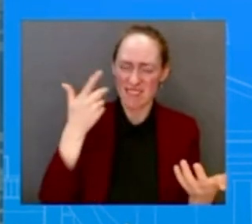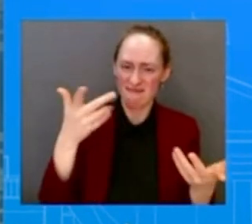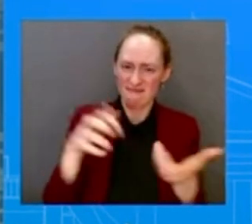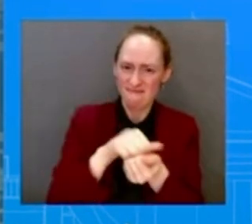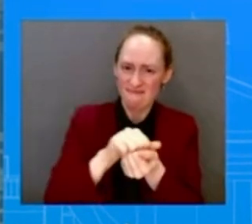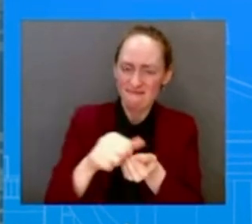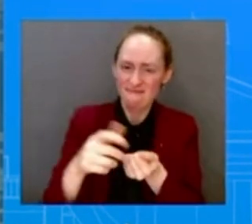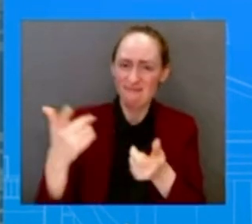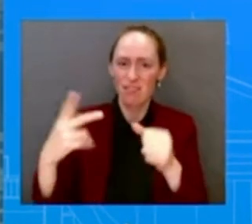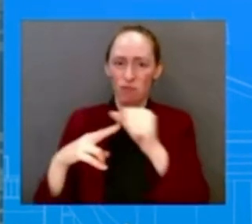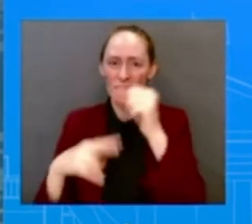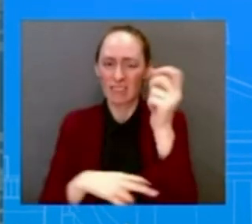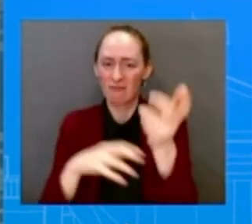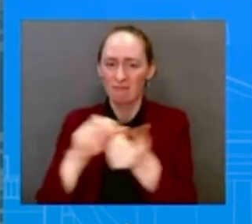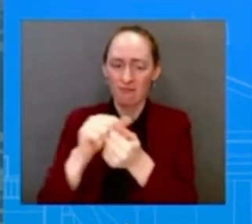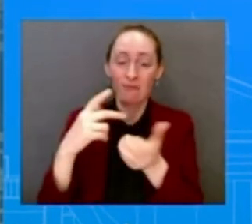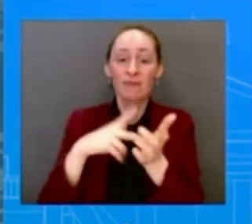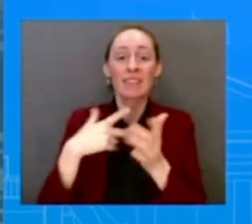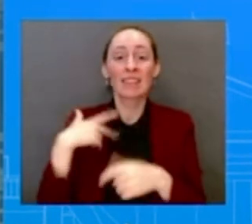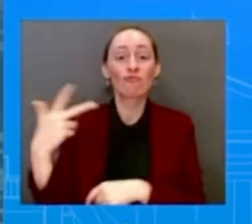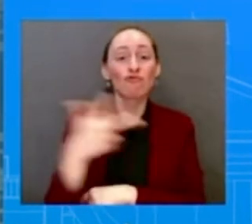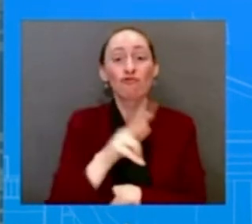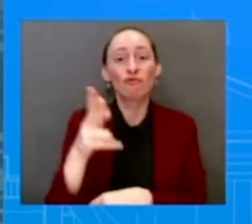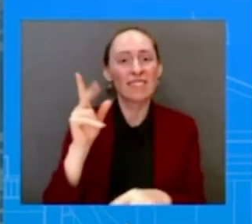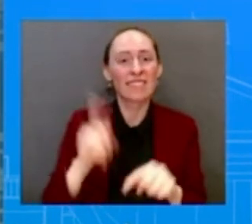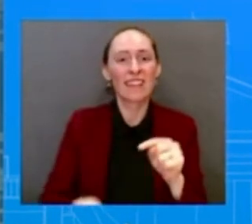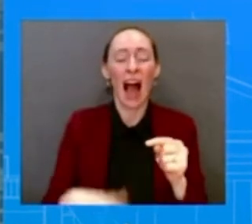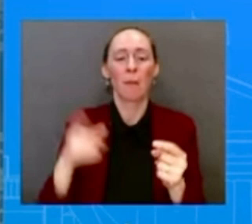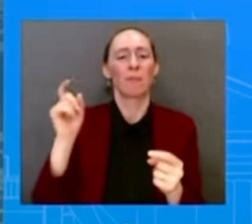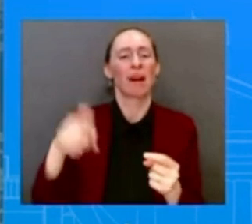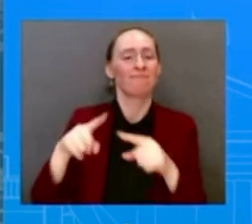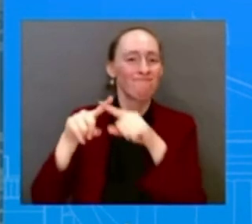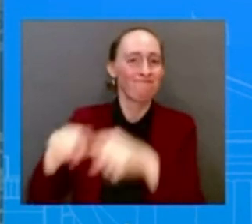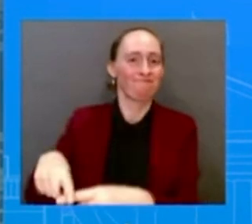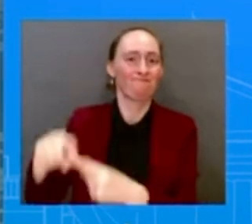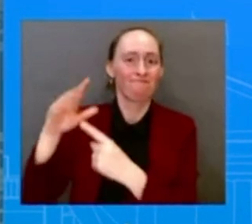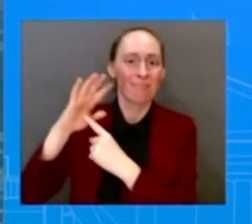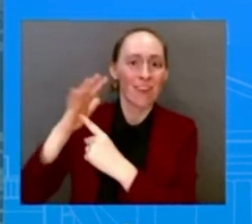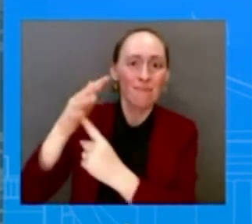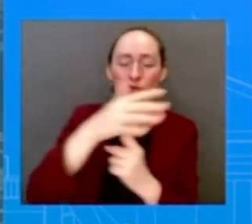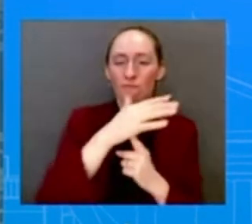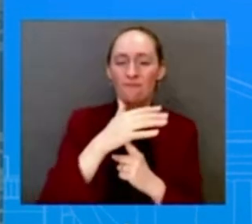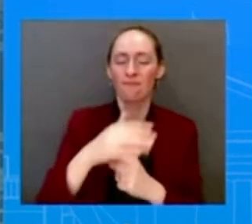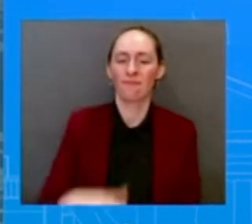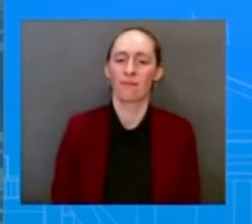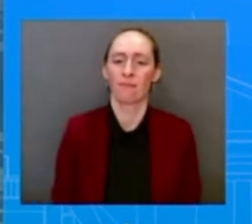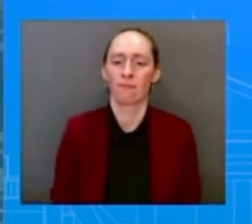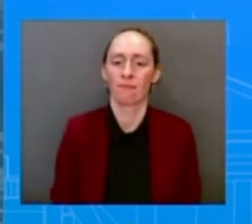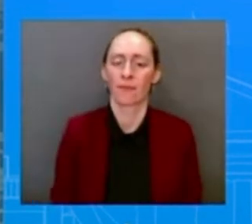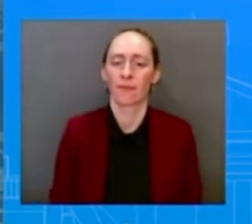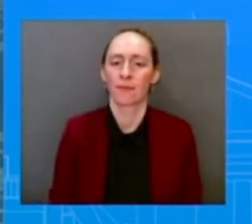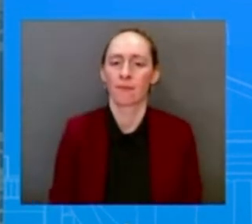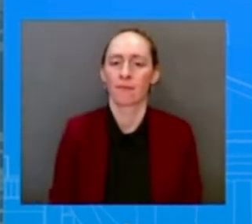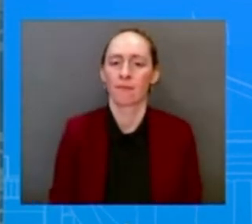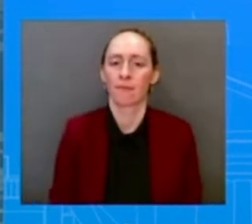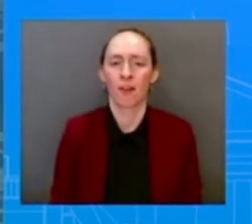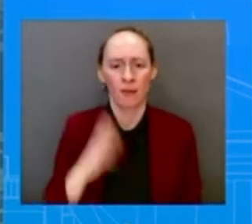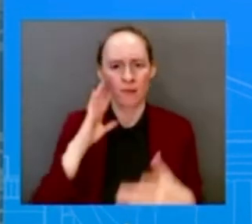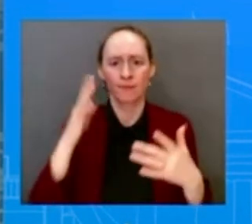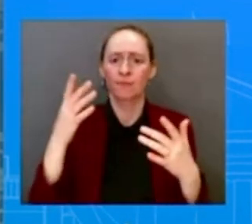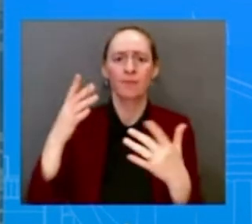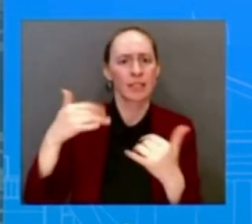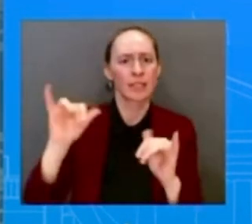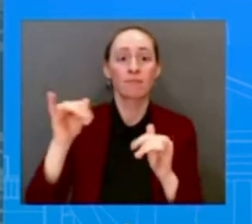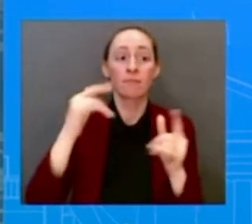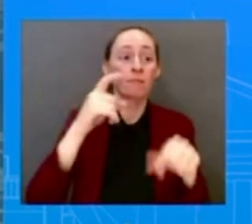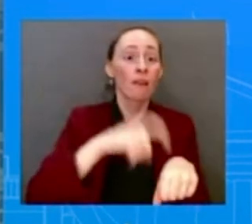to run airlift operations from Incirlik, transporting rescue personnel to sites that they are most needed to conduct operations. The